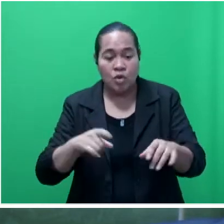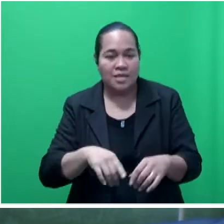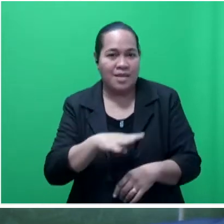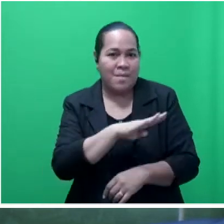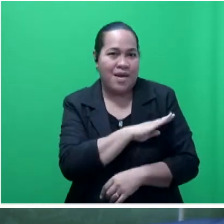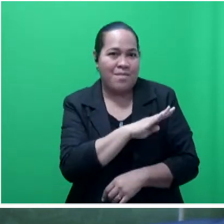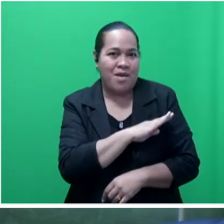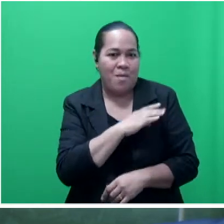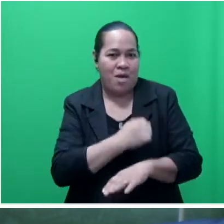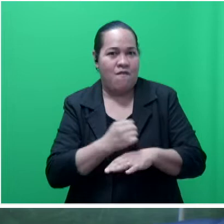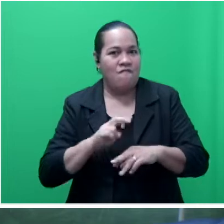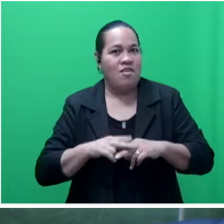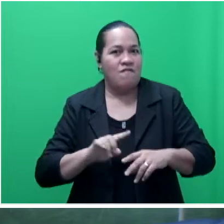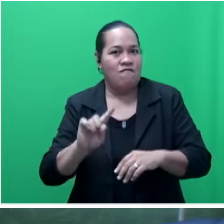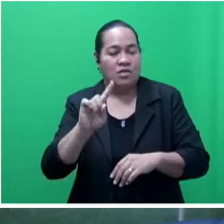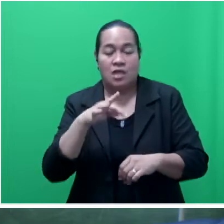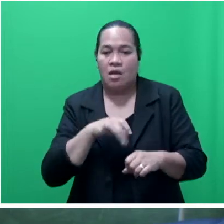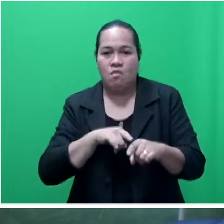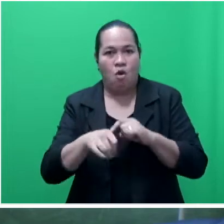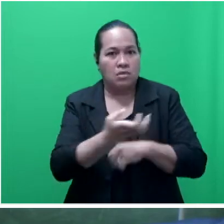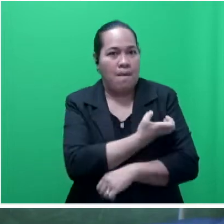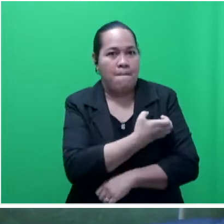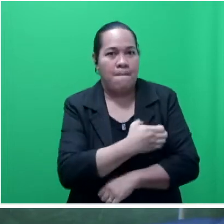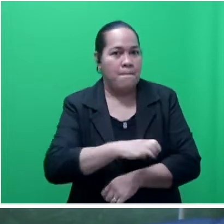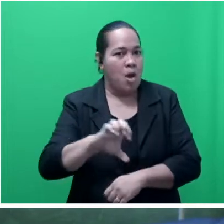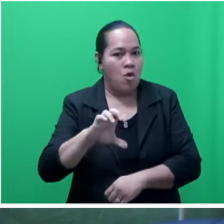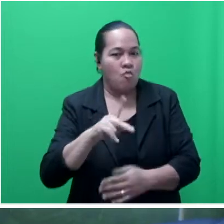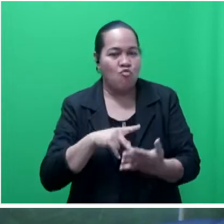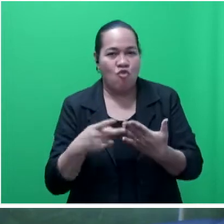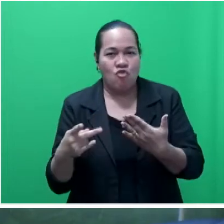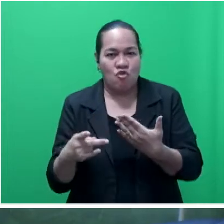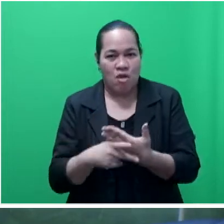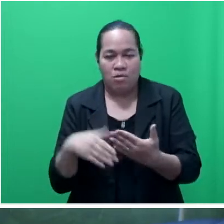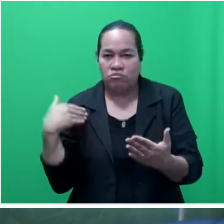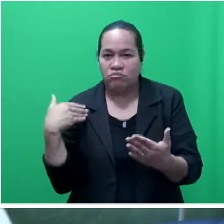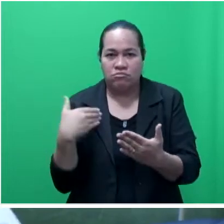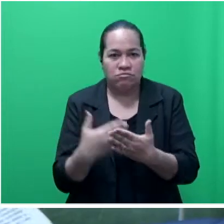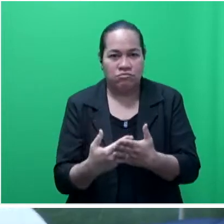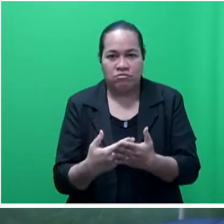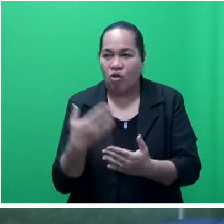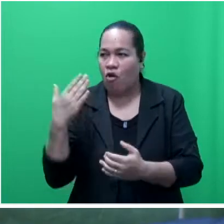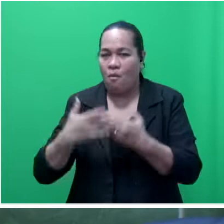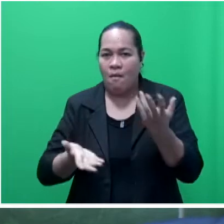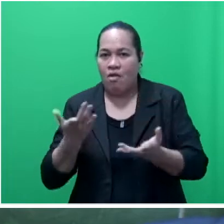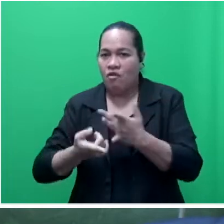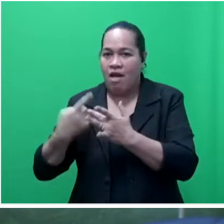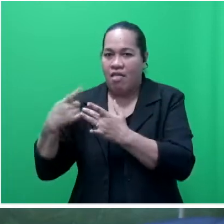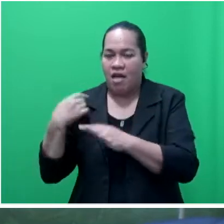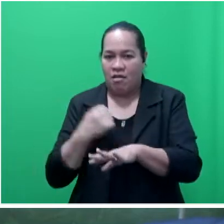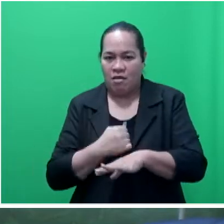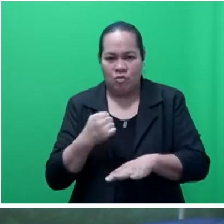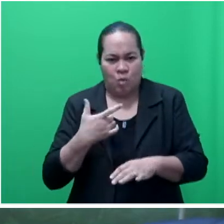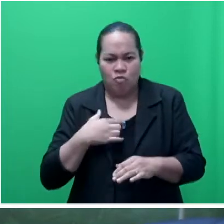government, Fiji's first government, has been one of the most empowering programs ever undertaken by any Fijian government, sir. In such a